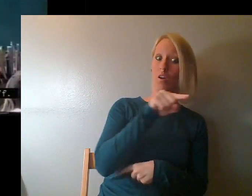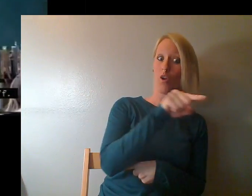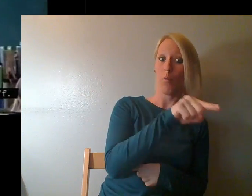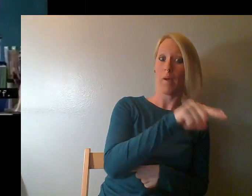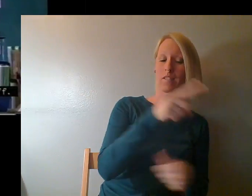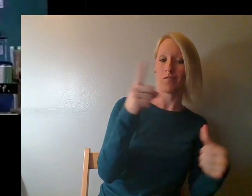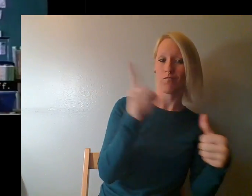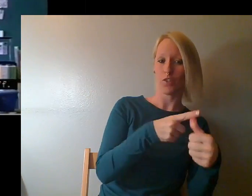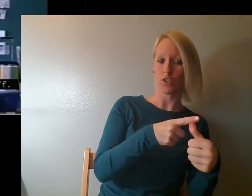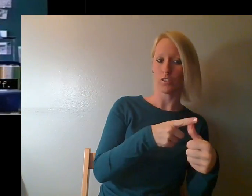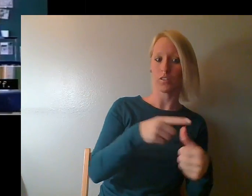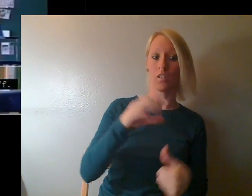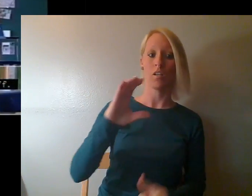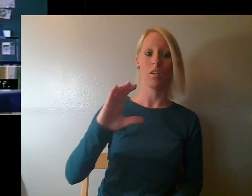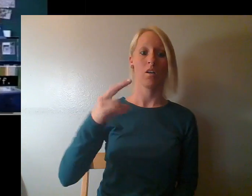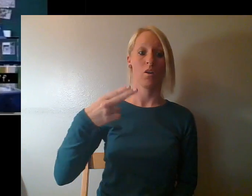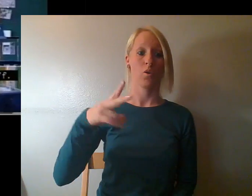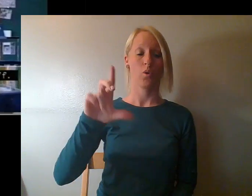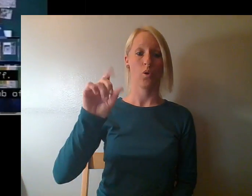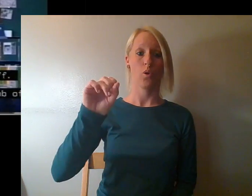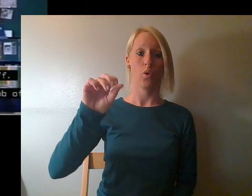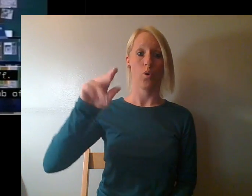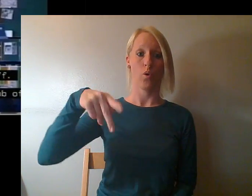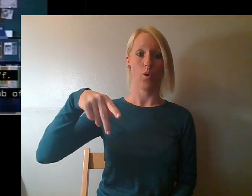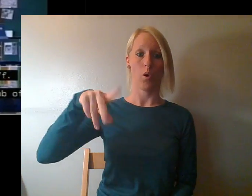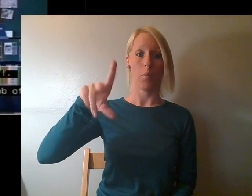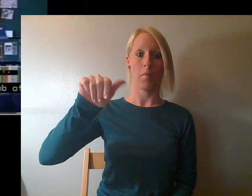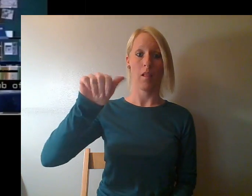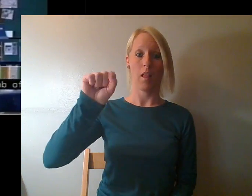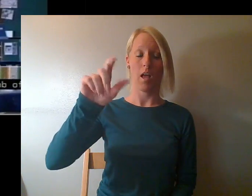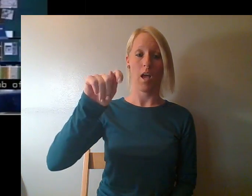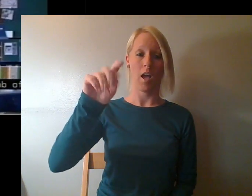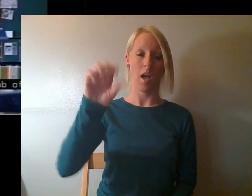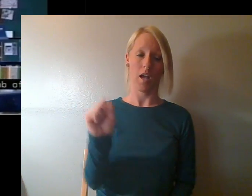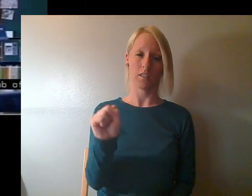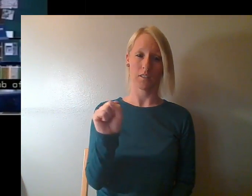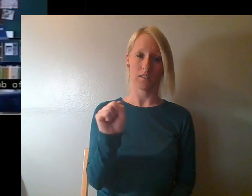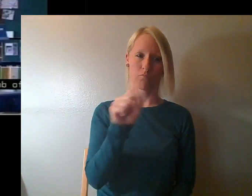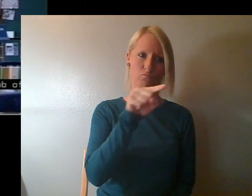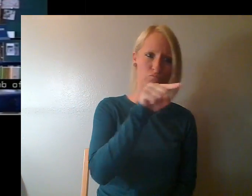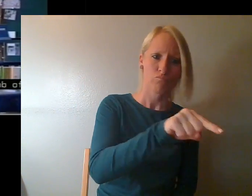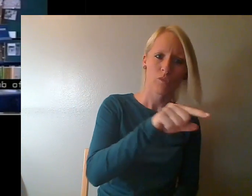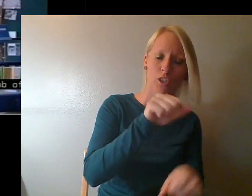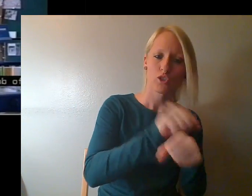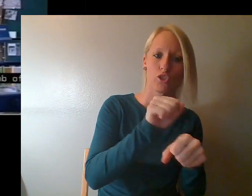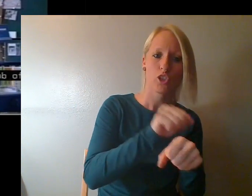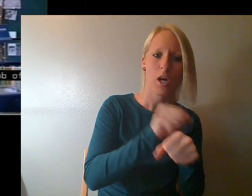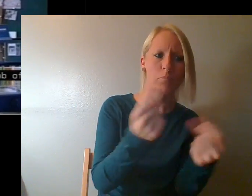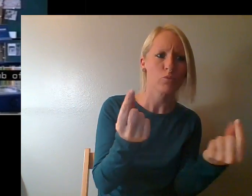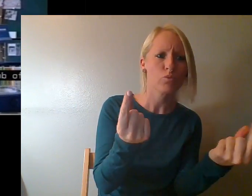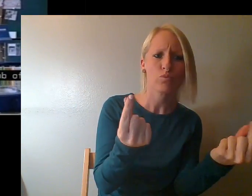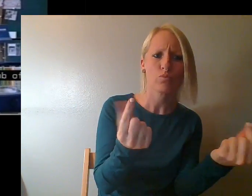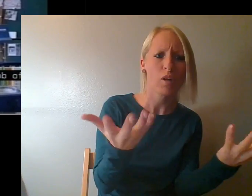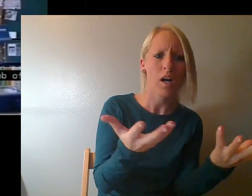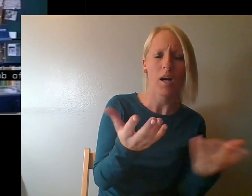okay? Chloroplast, real quick. Can somebody give me the job of the chloroplast? Real quick.